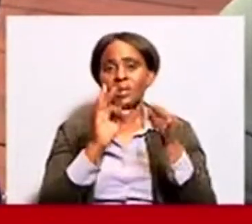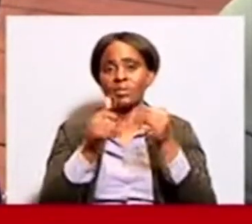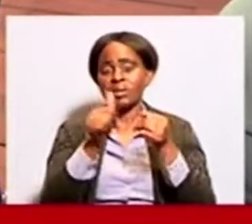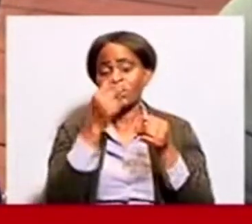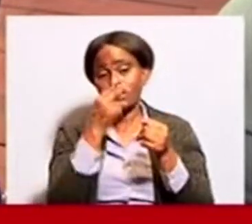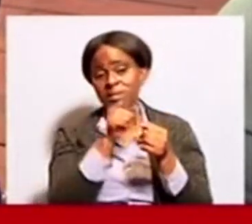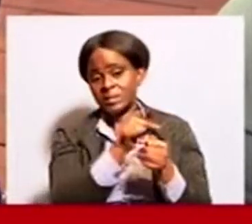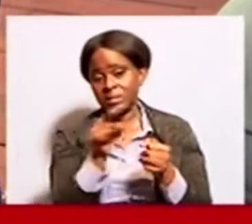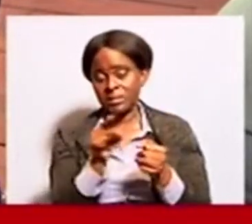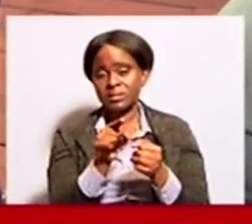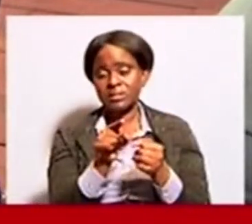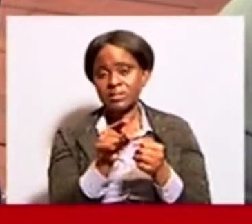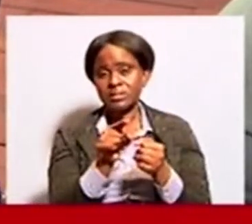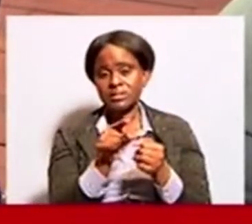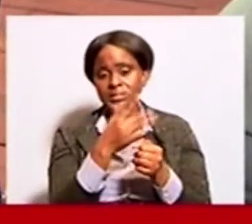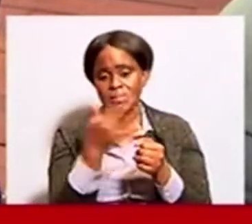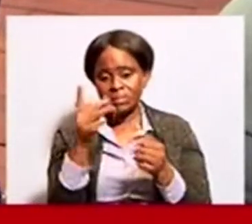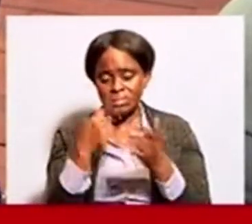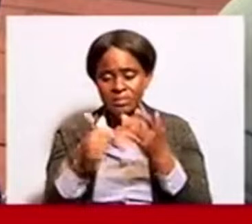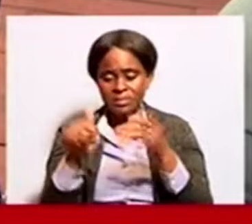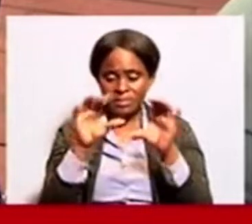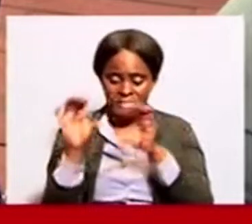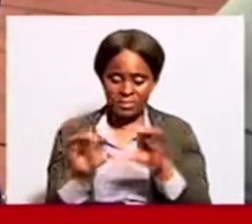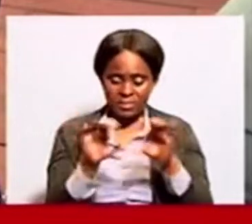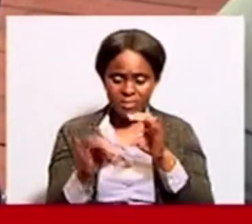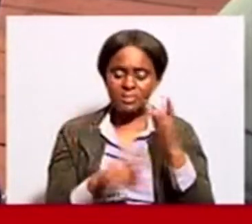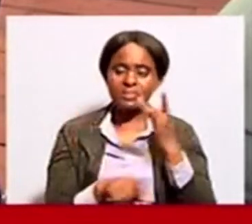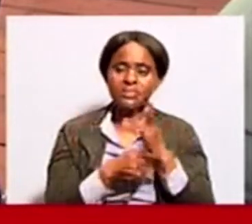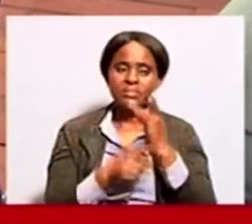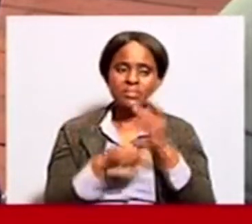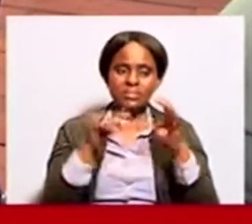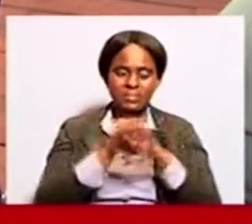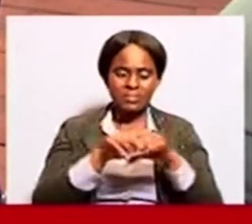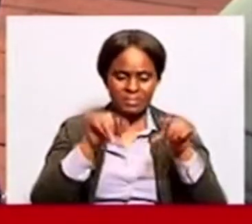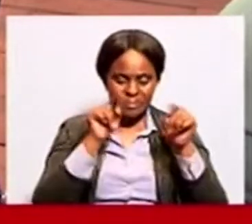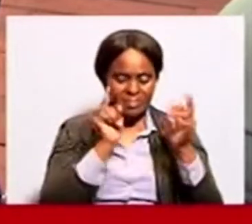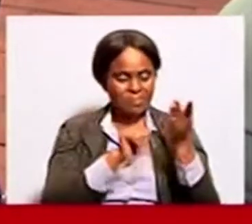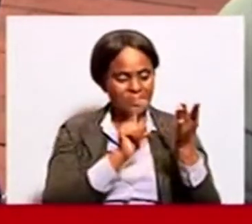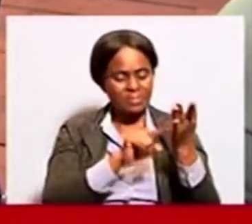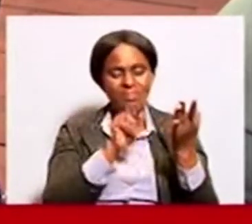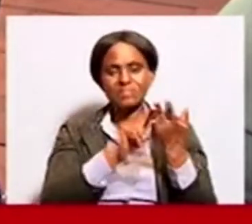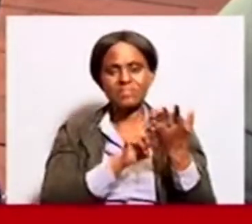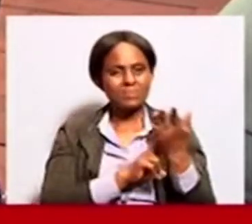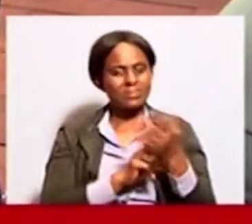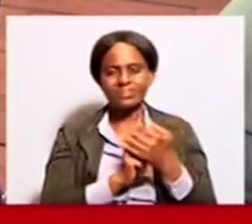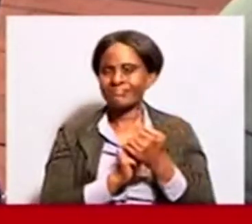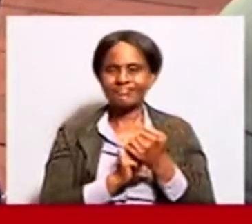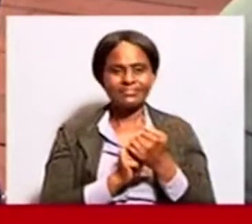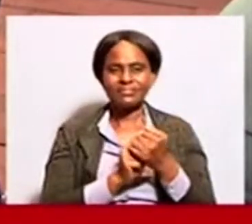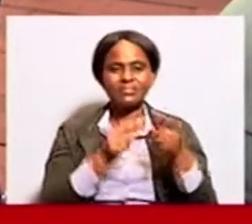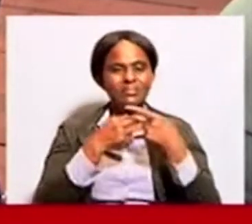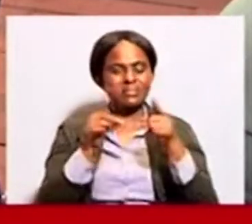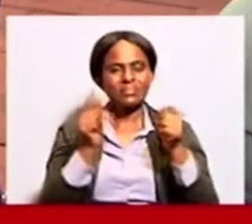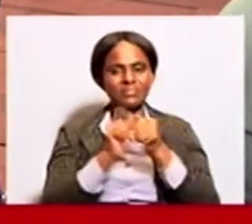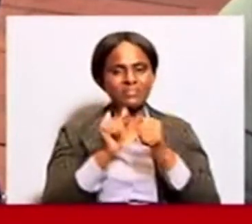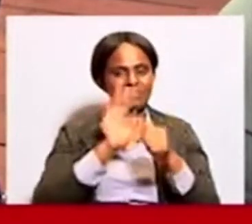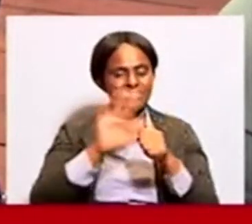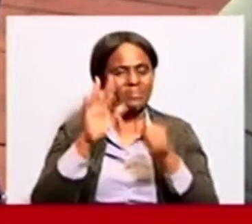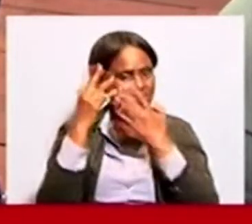at the things that you are doing, Town Clerk, in this report, it's contrary to the